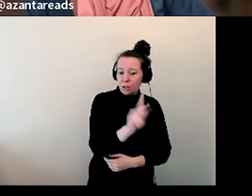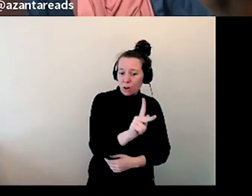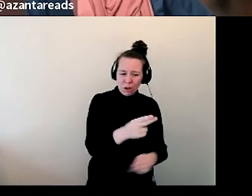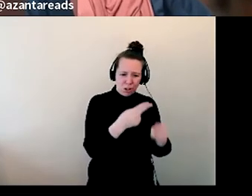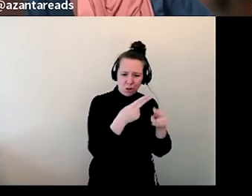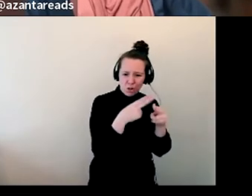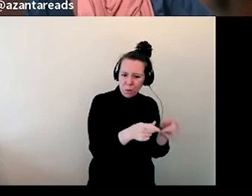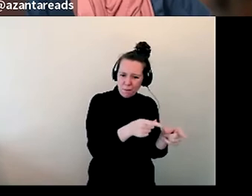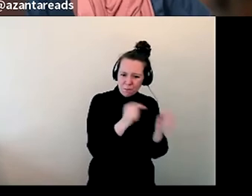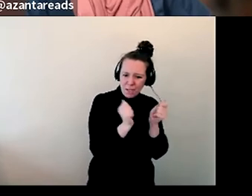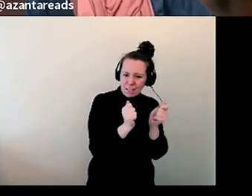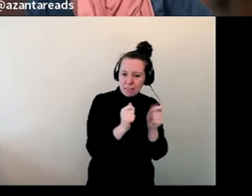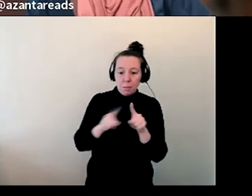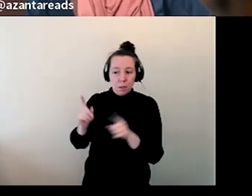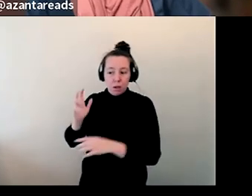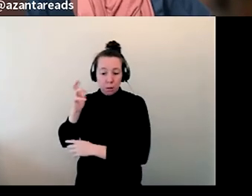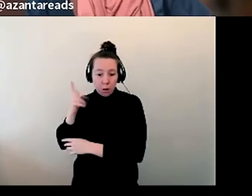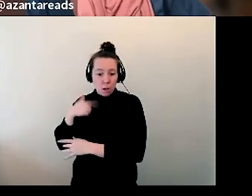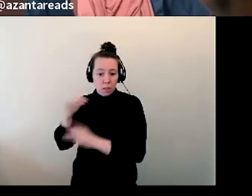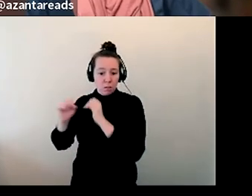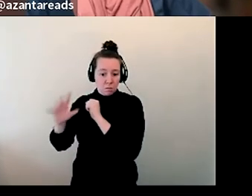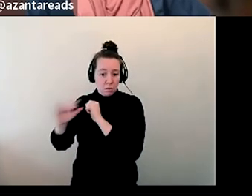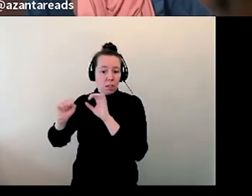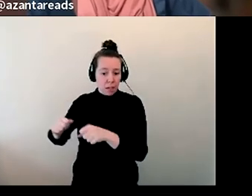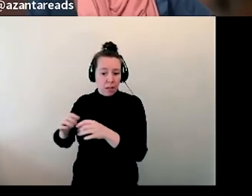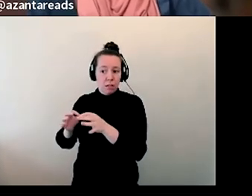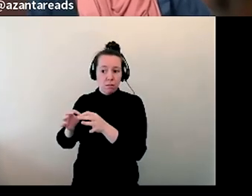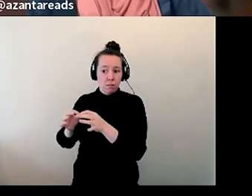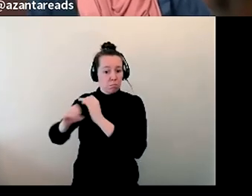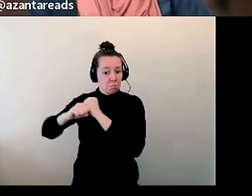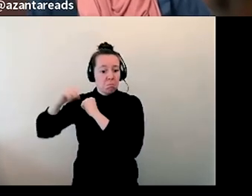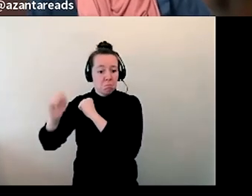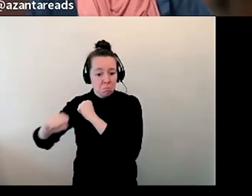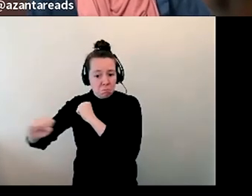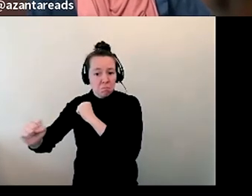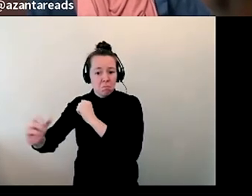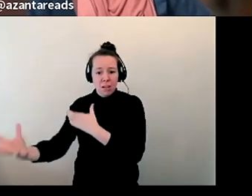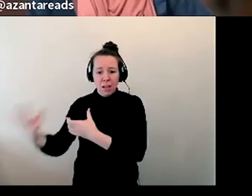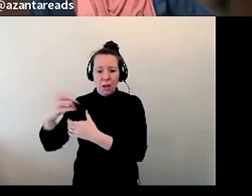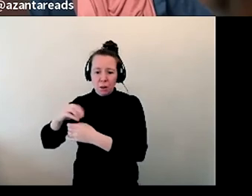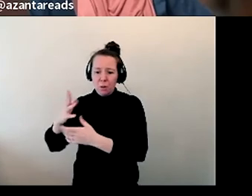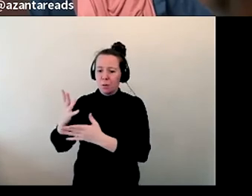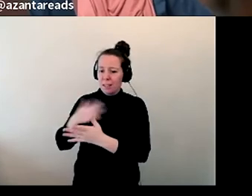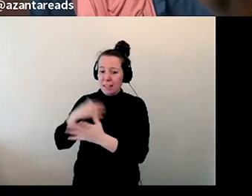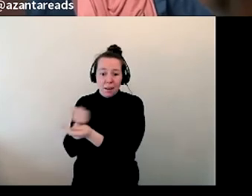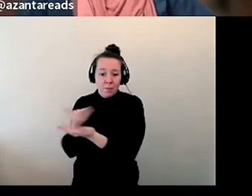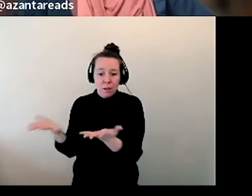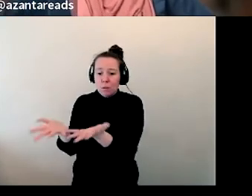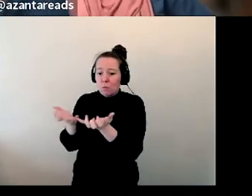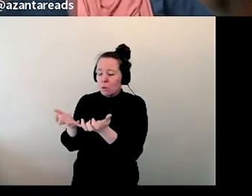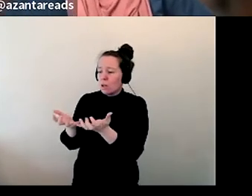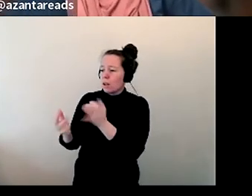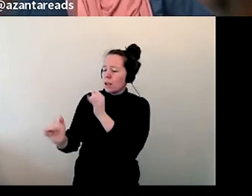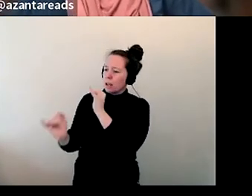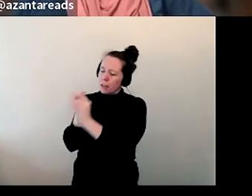hard when it's so small to get across specifically the things that you want to say. So it's nice to have a longer form